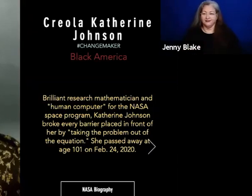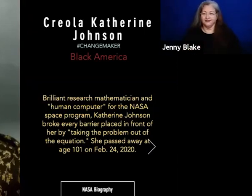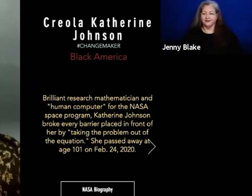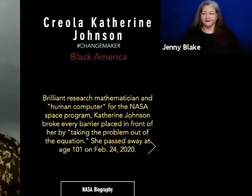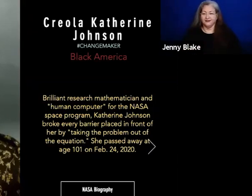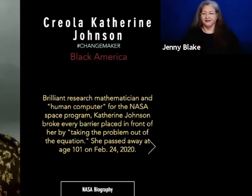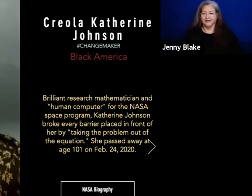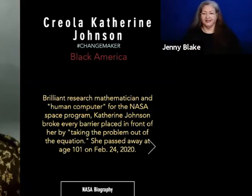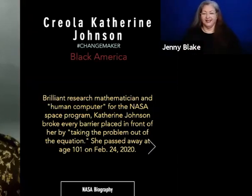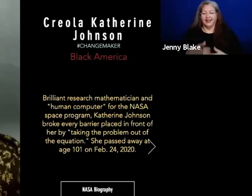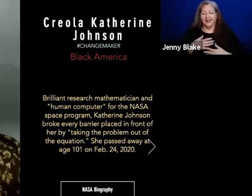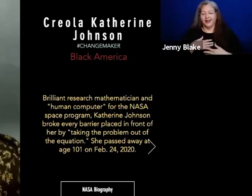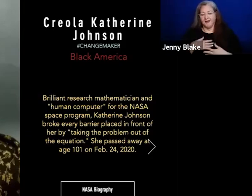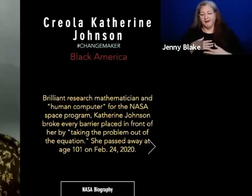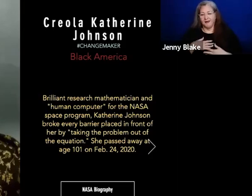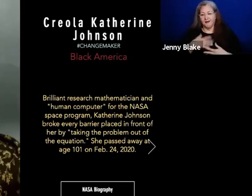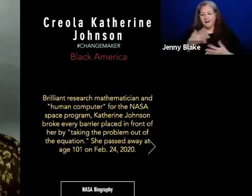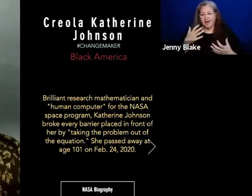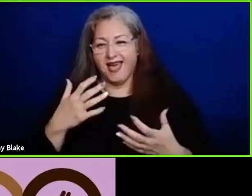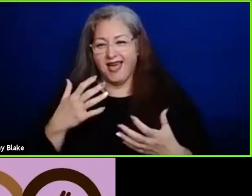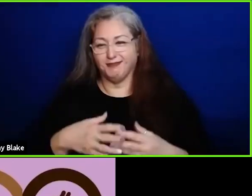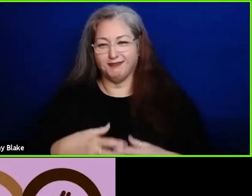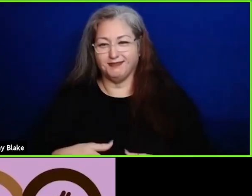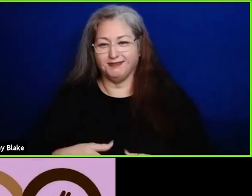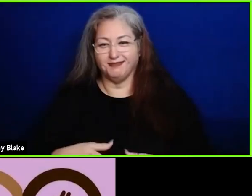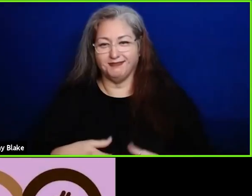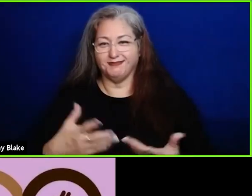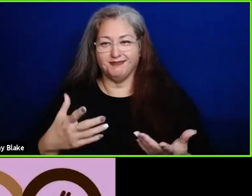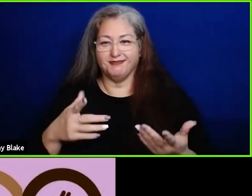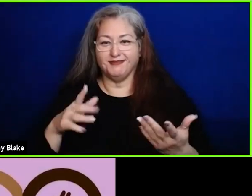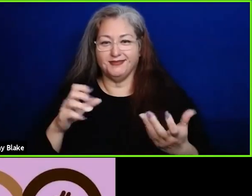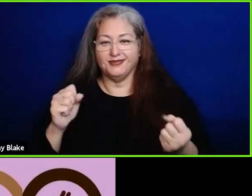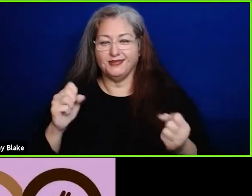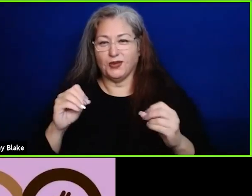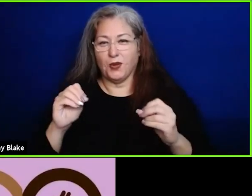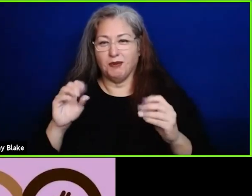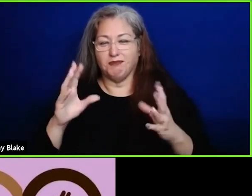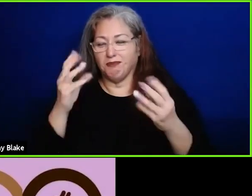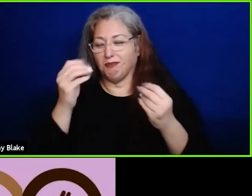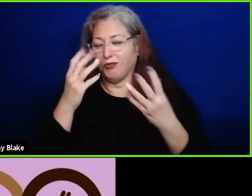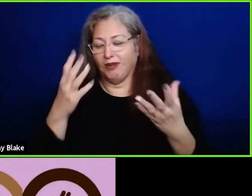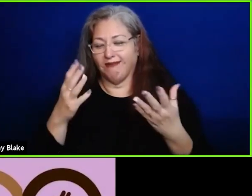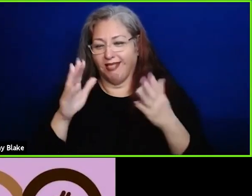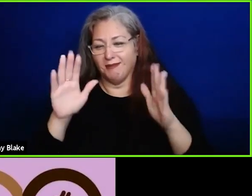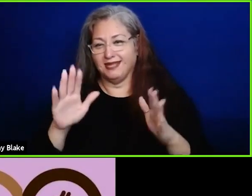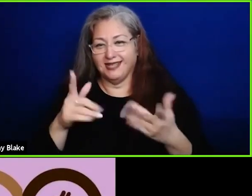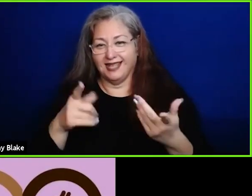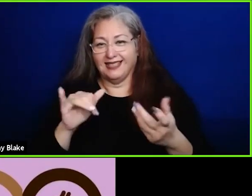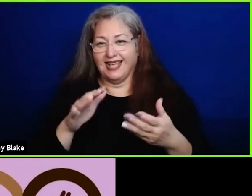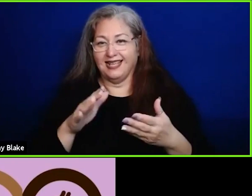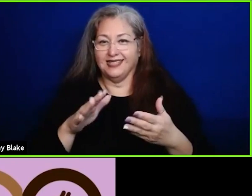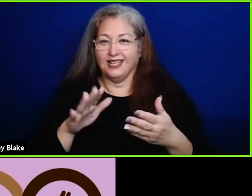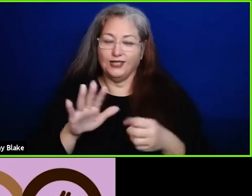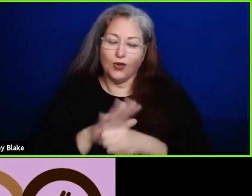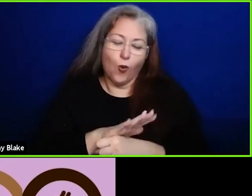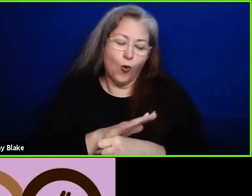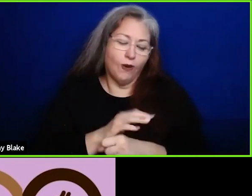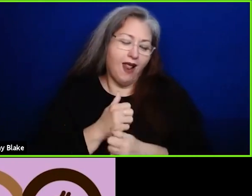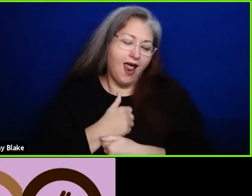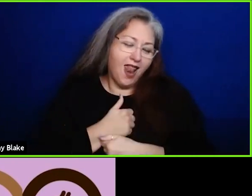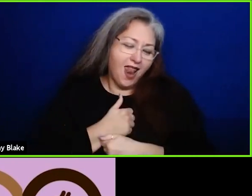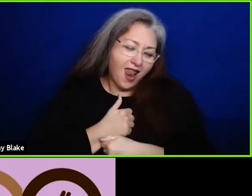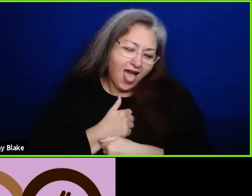Oh my God, how amazing. How beautiful. The complete and utter love